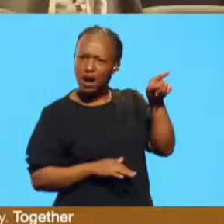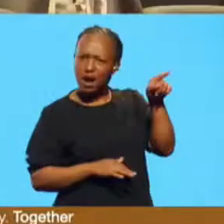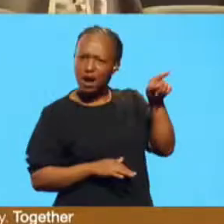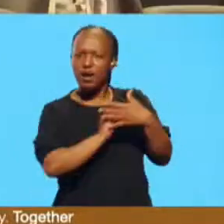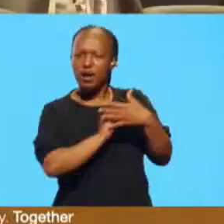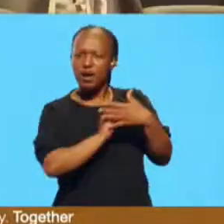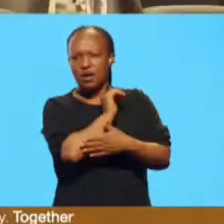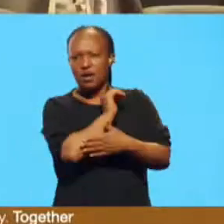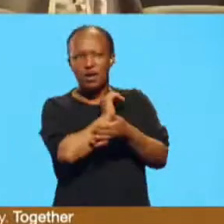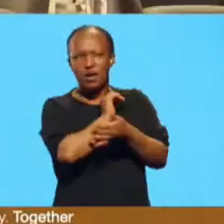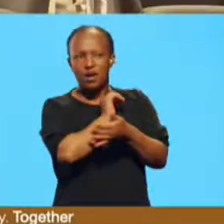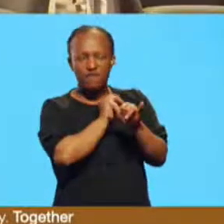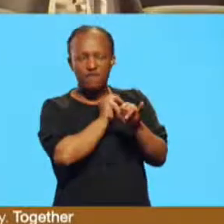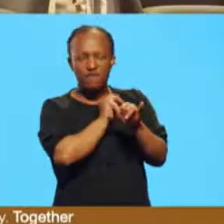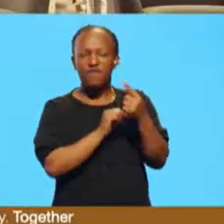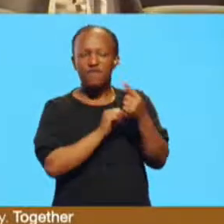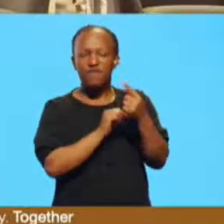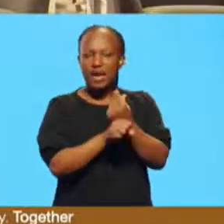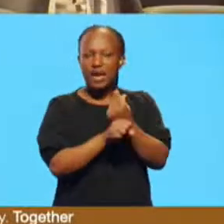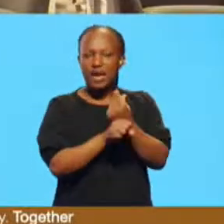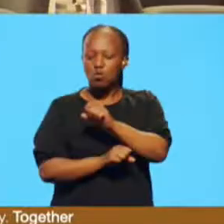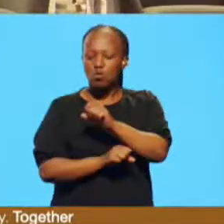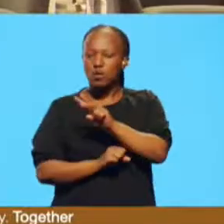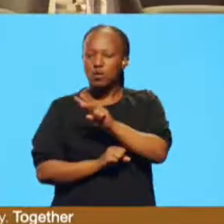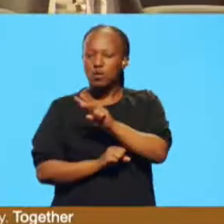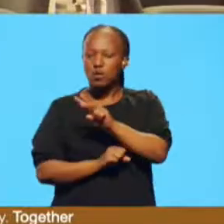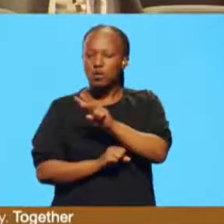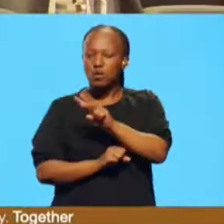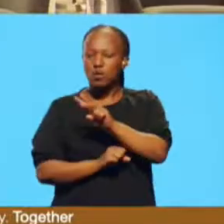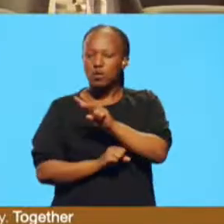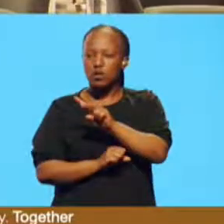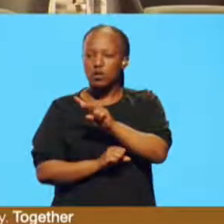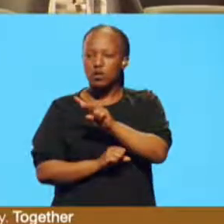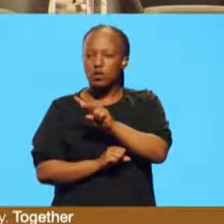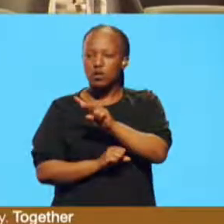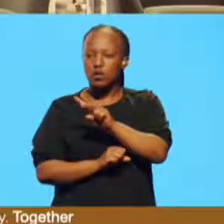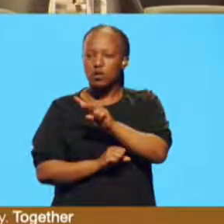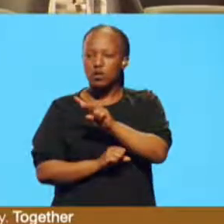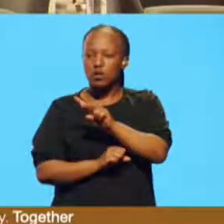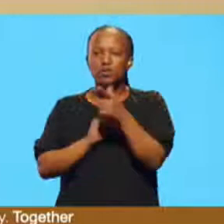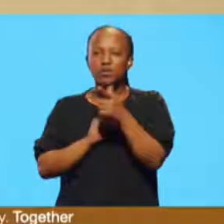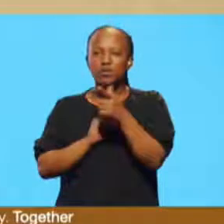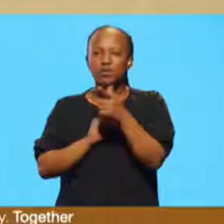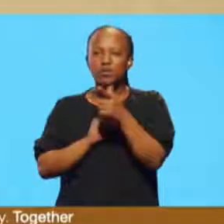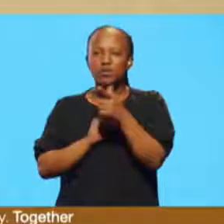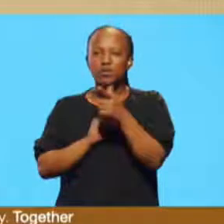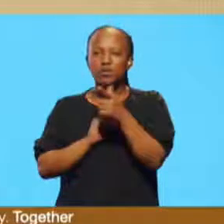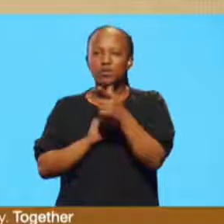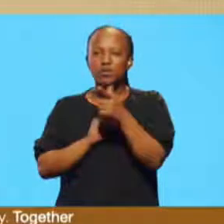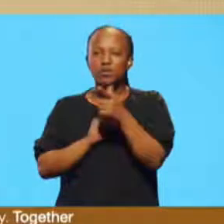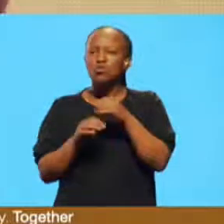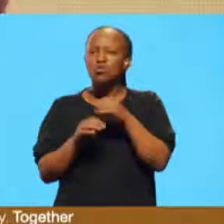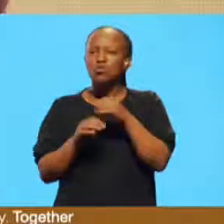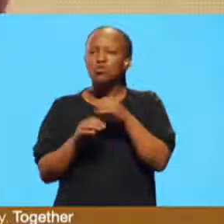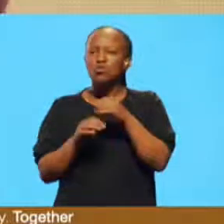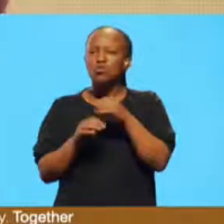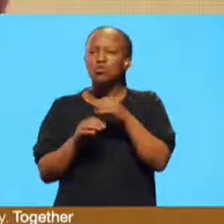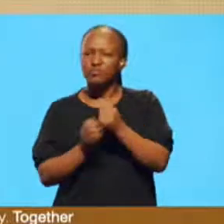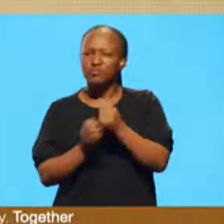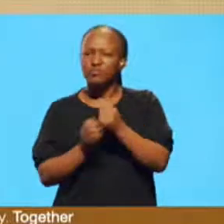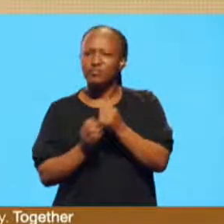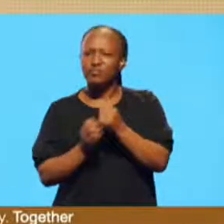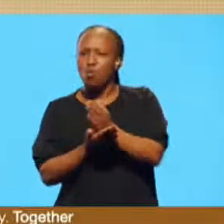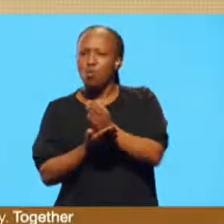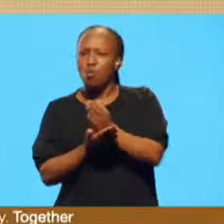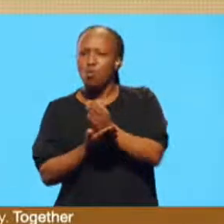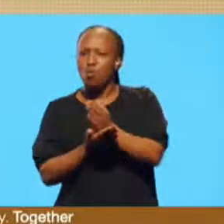Zimbabwe, when you are doing your grade 1, 2, 3, 4, 5, you're also doing a certain skills. Either you're a carpenter or electrician and so. So for as long as